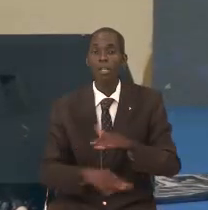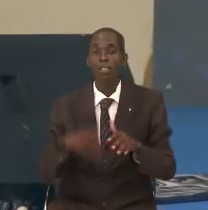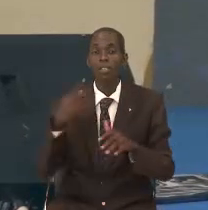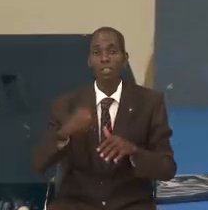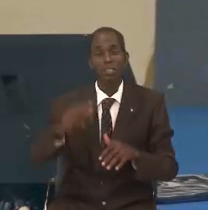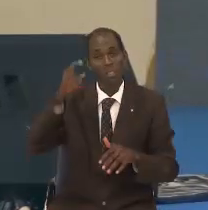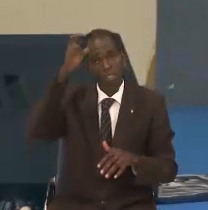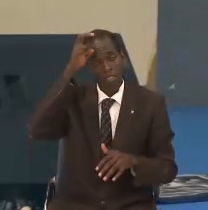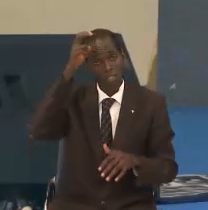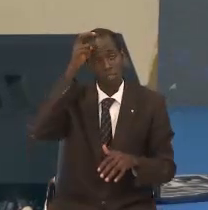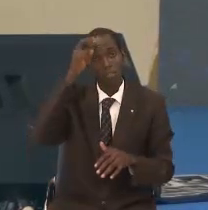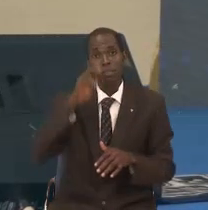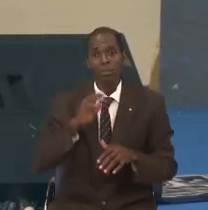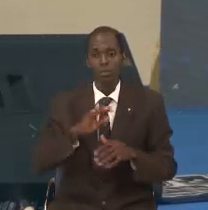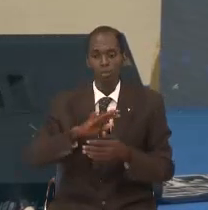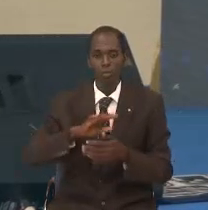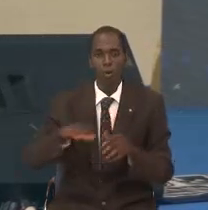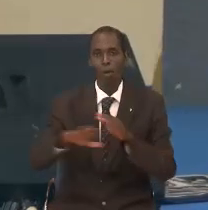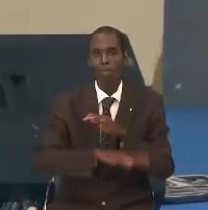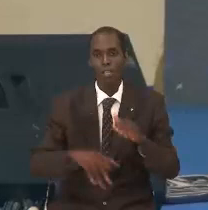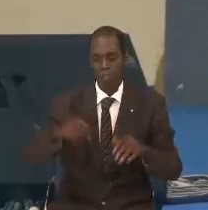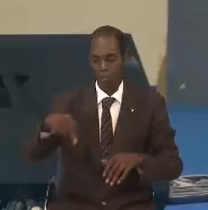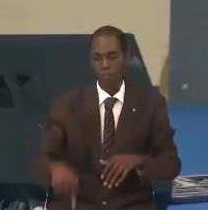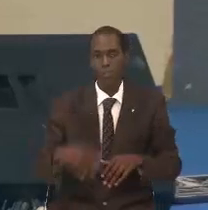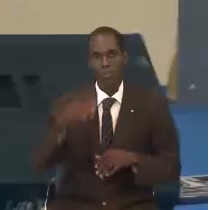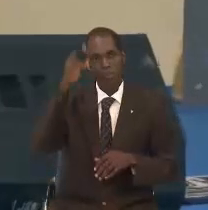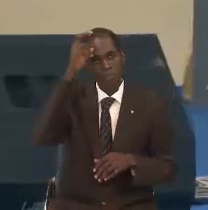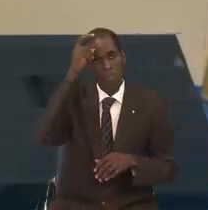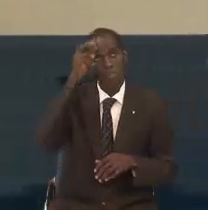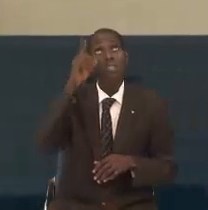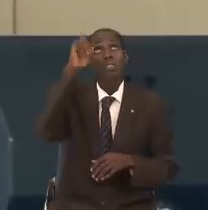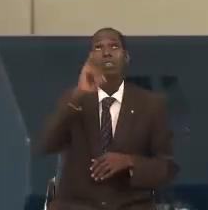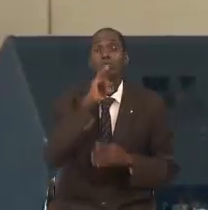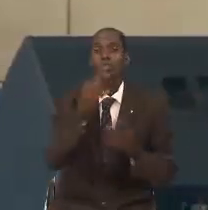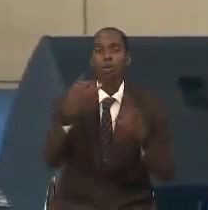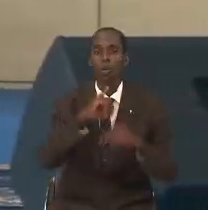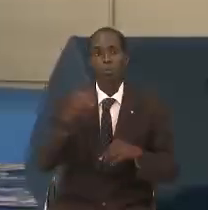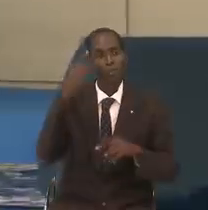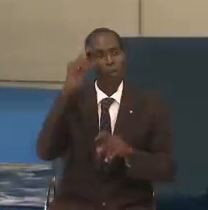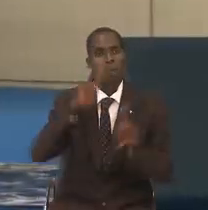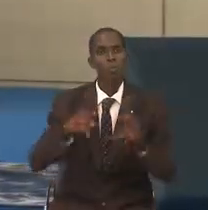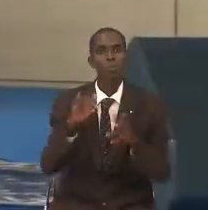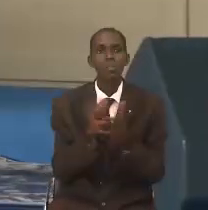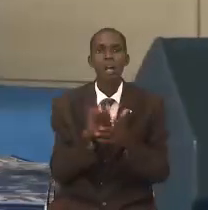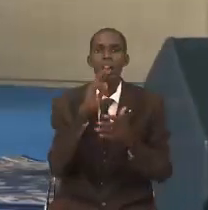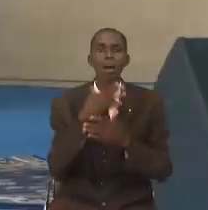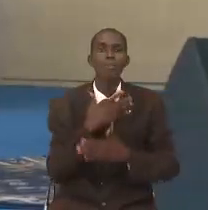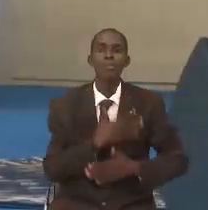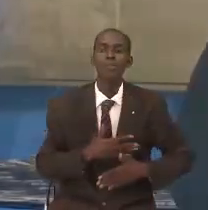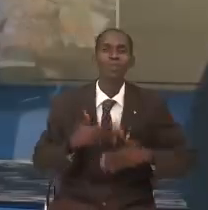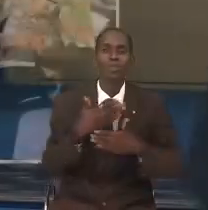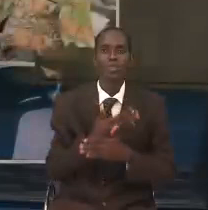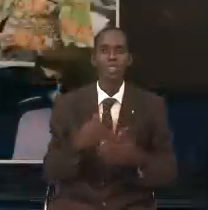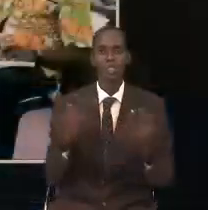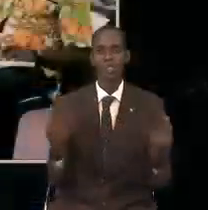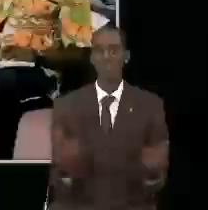being trampled upon. It's not coming for those who are swimming in the ocean of sin and